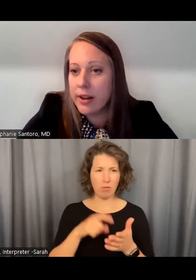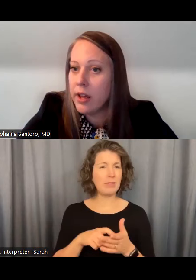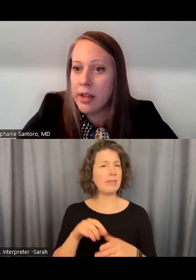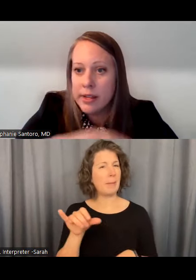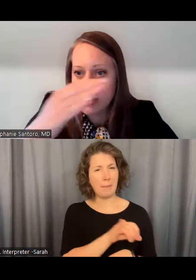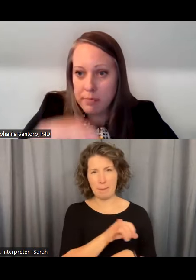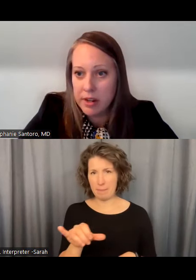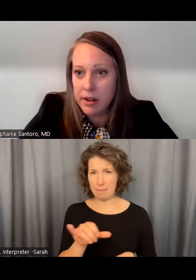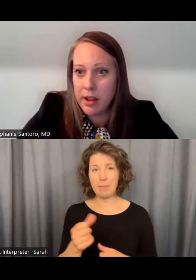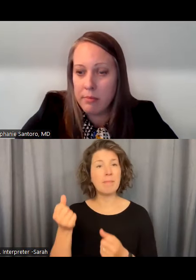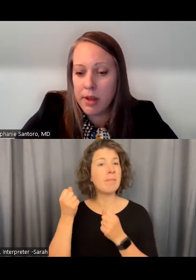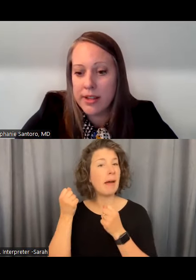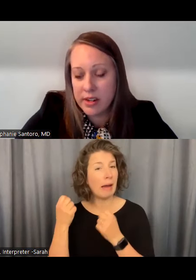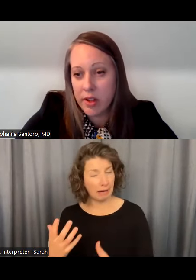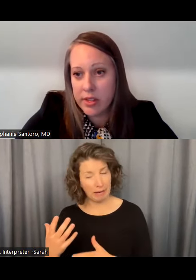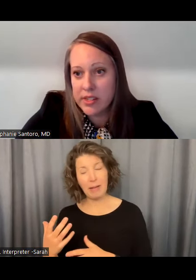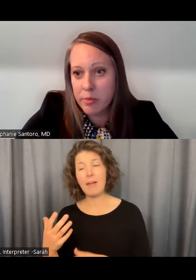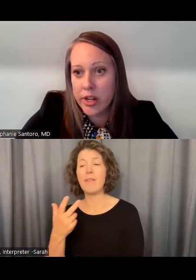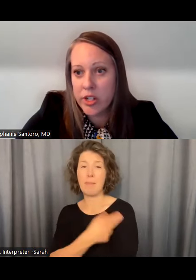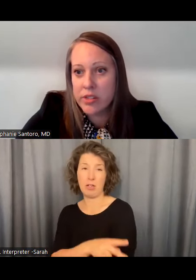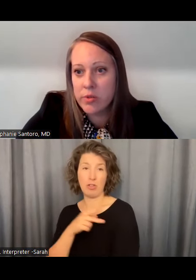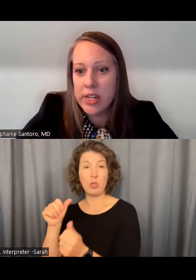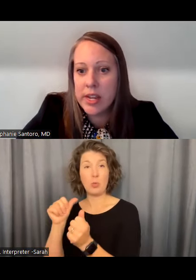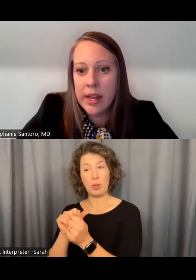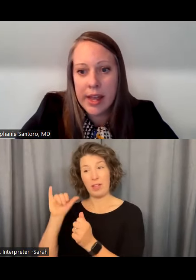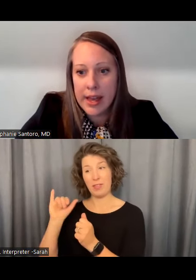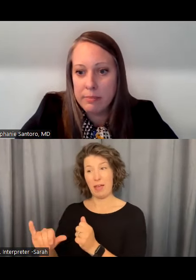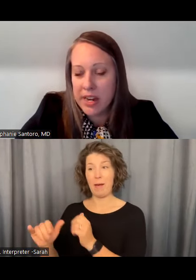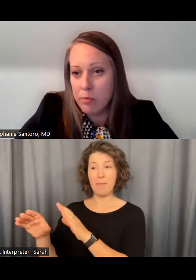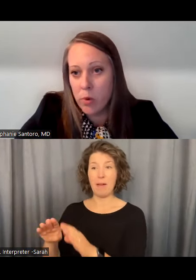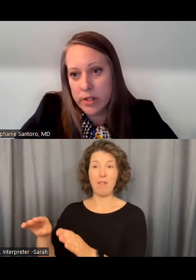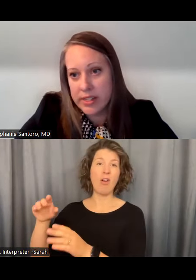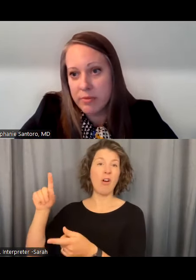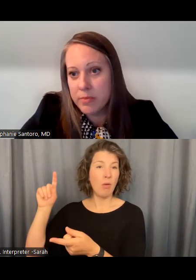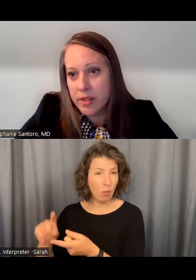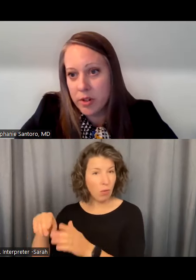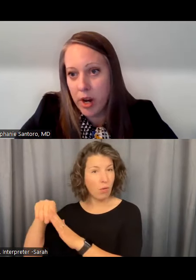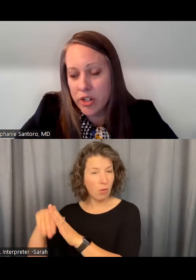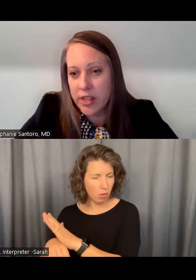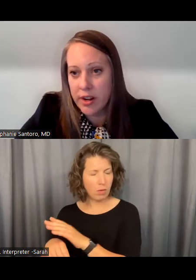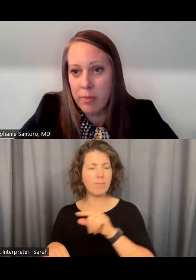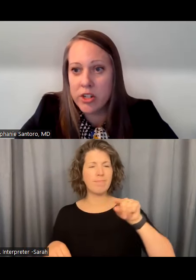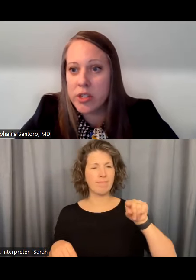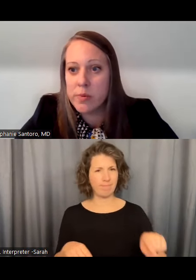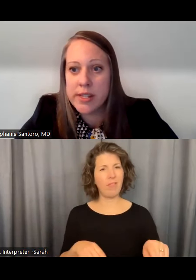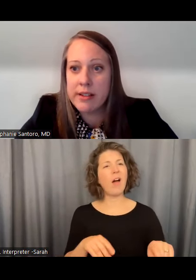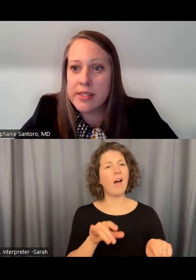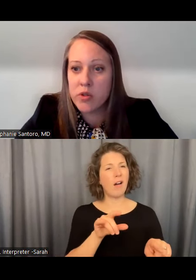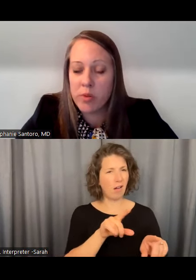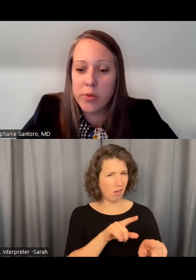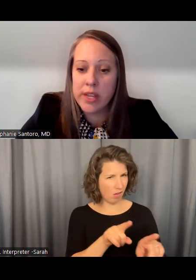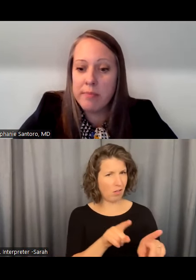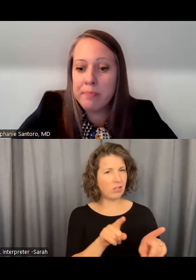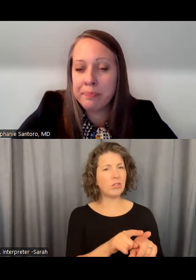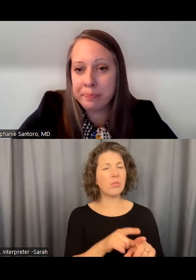regression had something positive on this depression screen, and many more symptoms of depression than our patients with Down